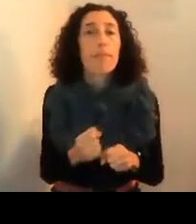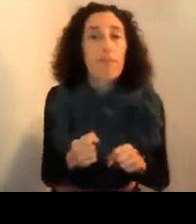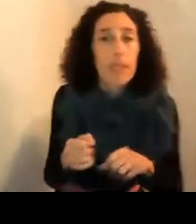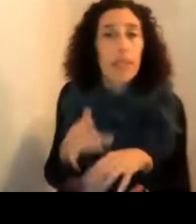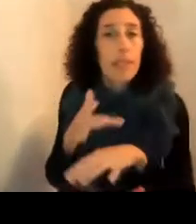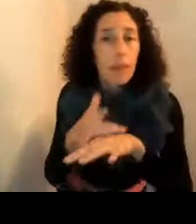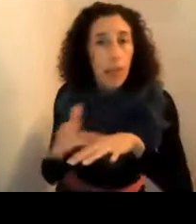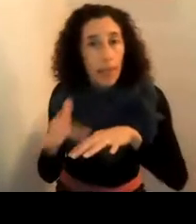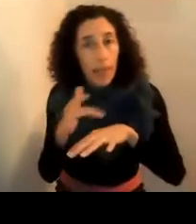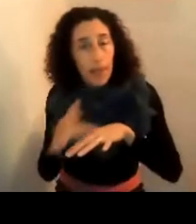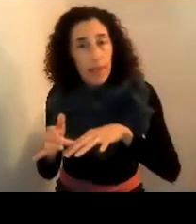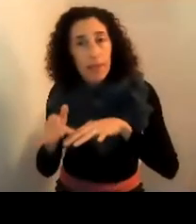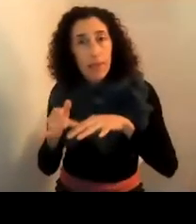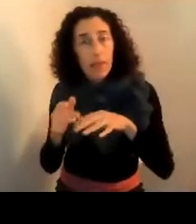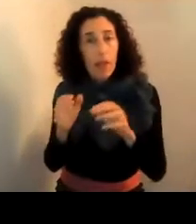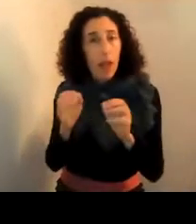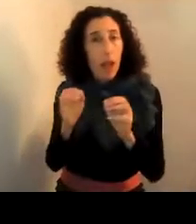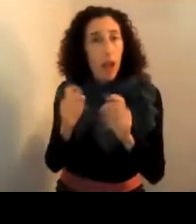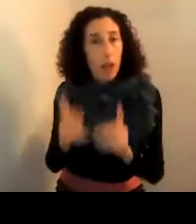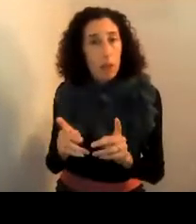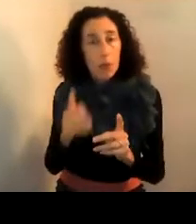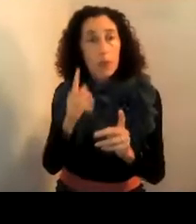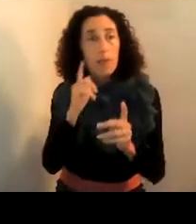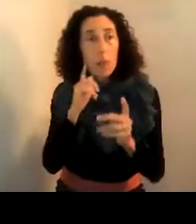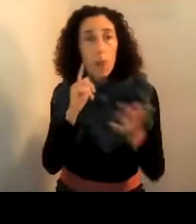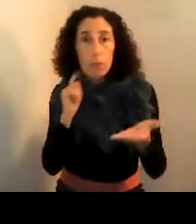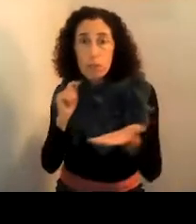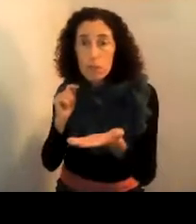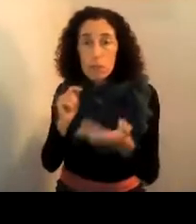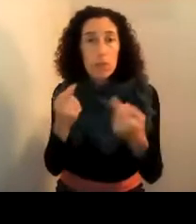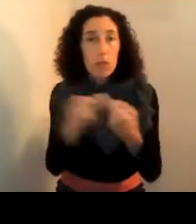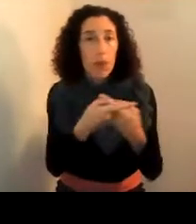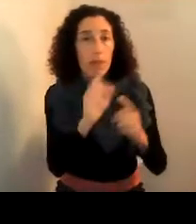possible, because the Asian American community is so diverse and so